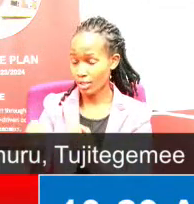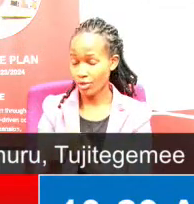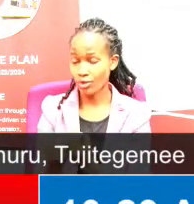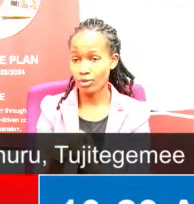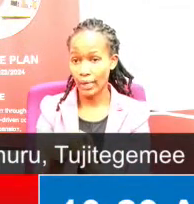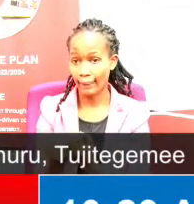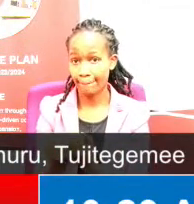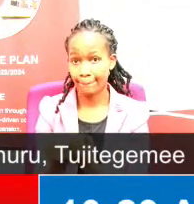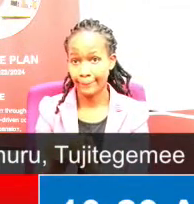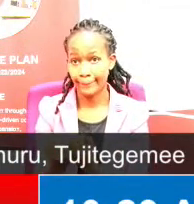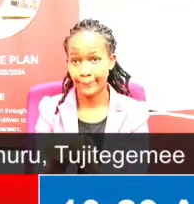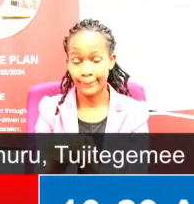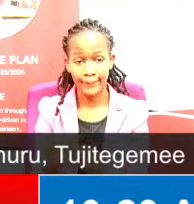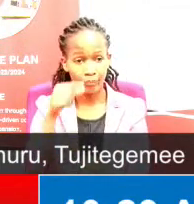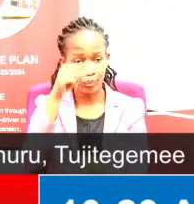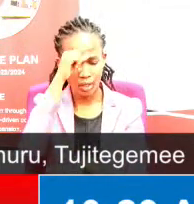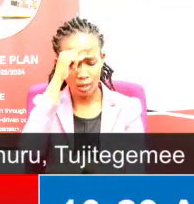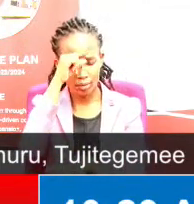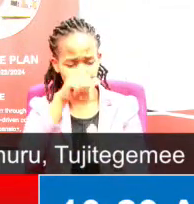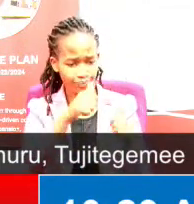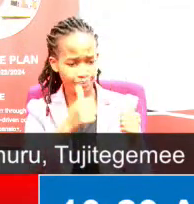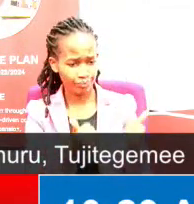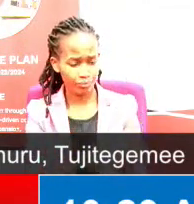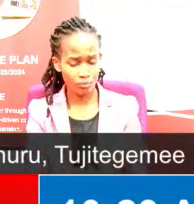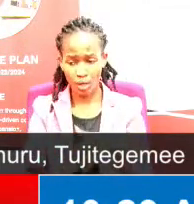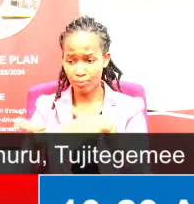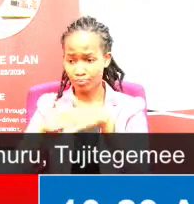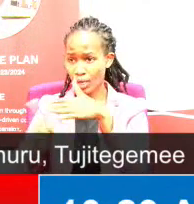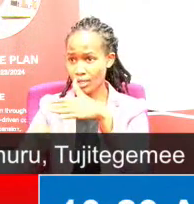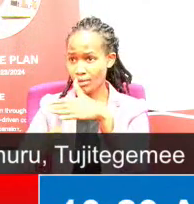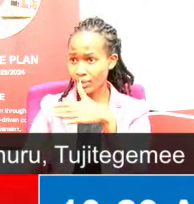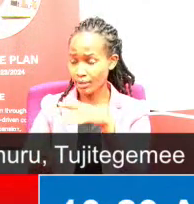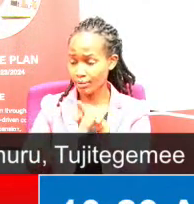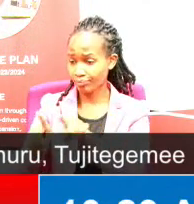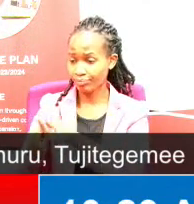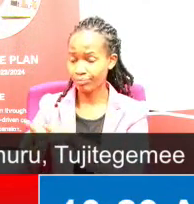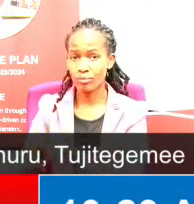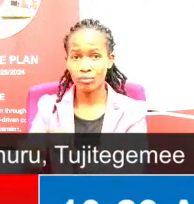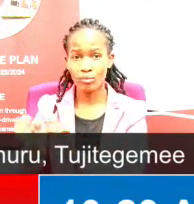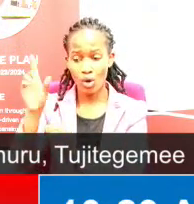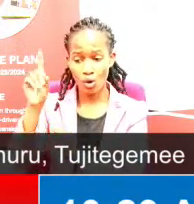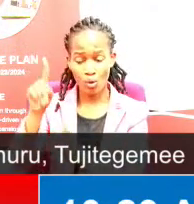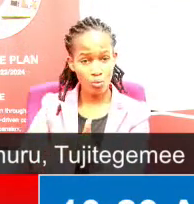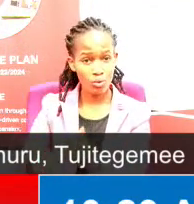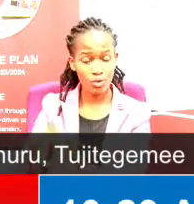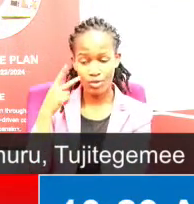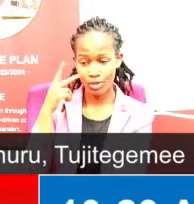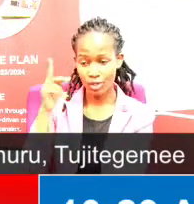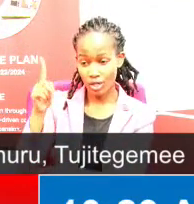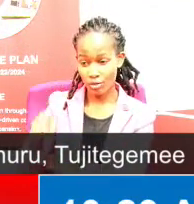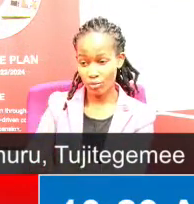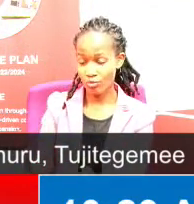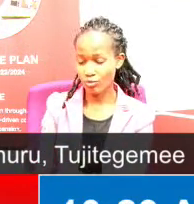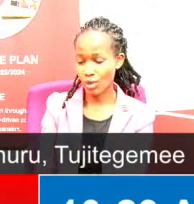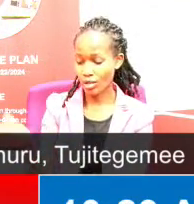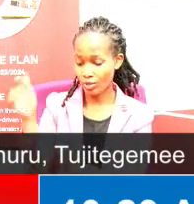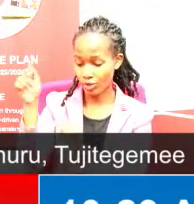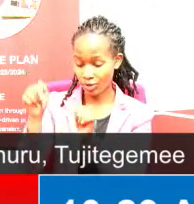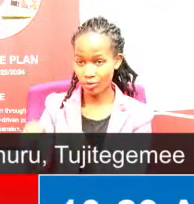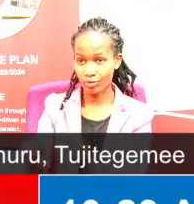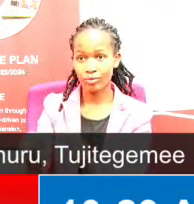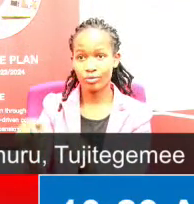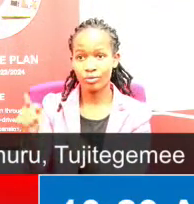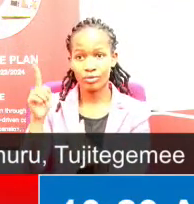organizations, government agencies, the ministries. So what we see and what we are going to launch here today is